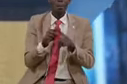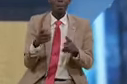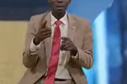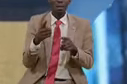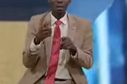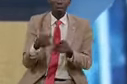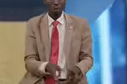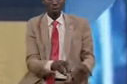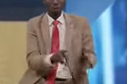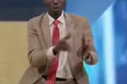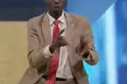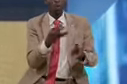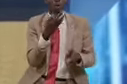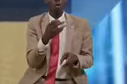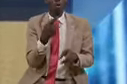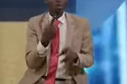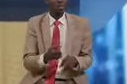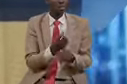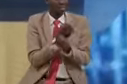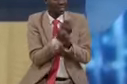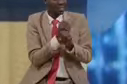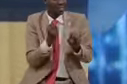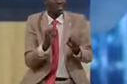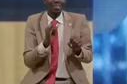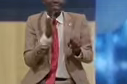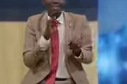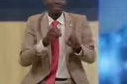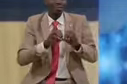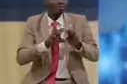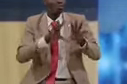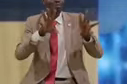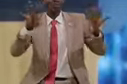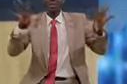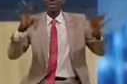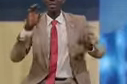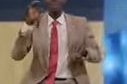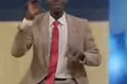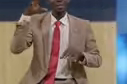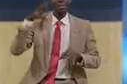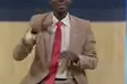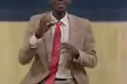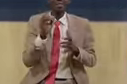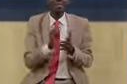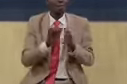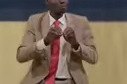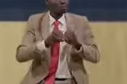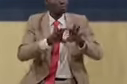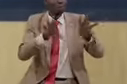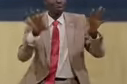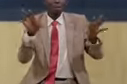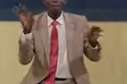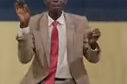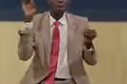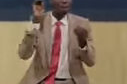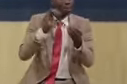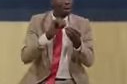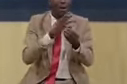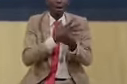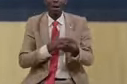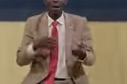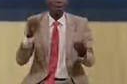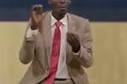of the just is a shining and a shining light that shineth more and more unto